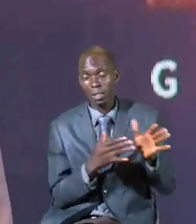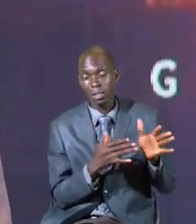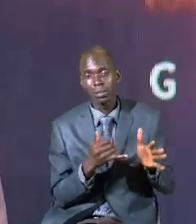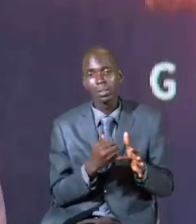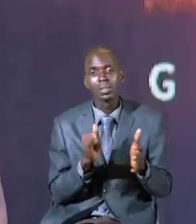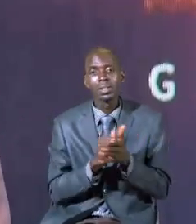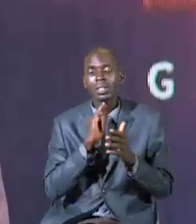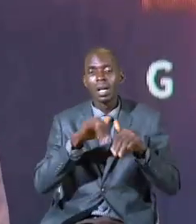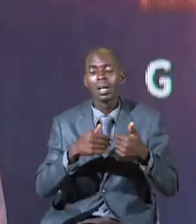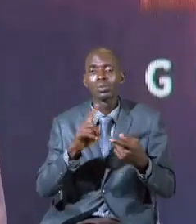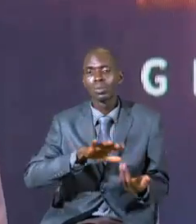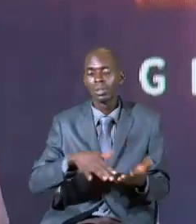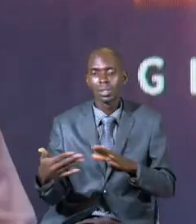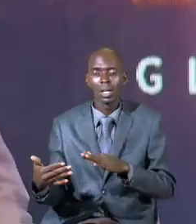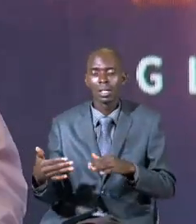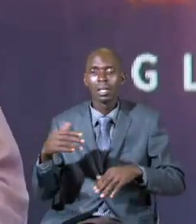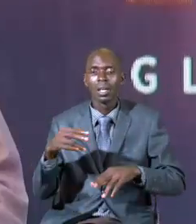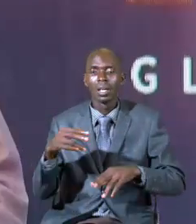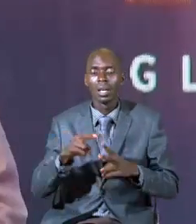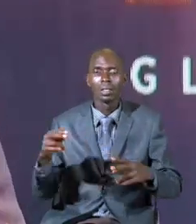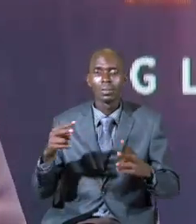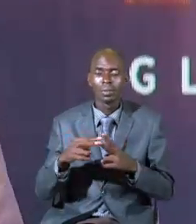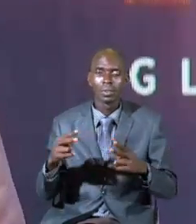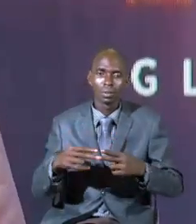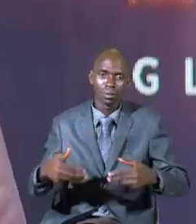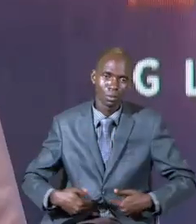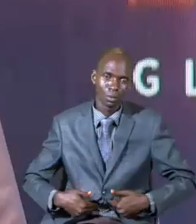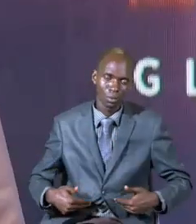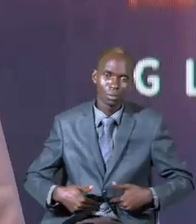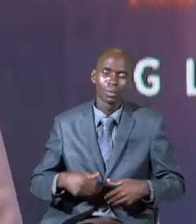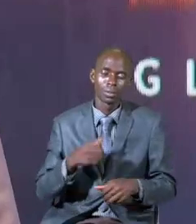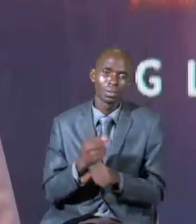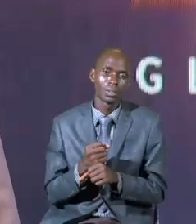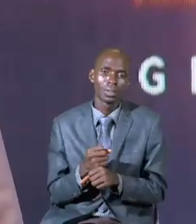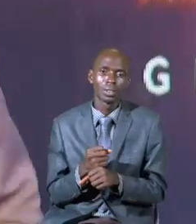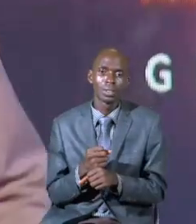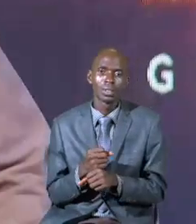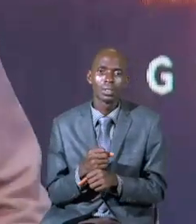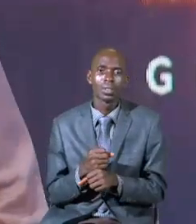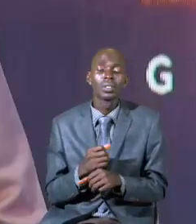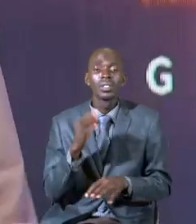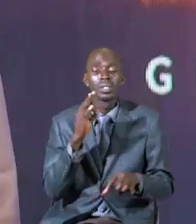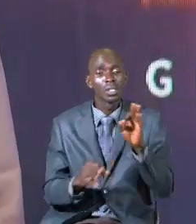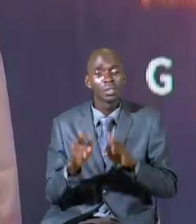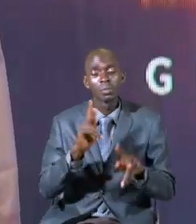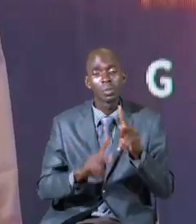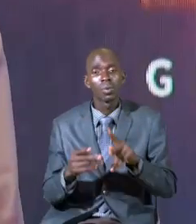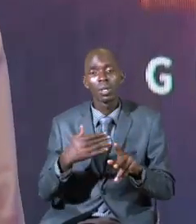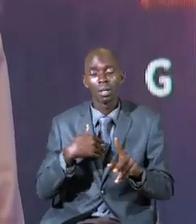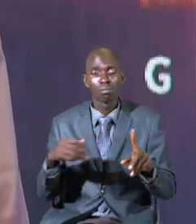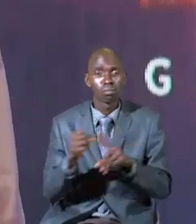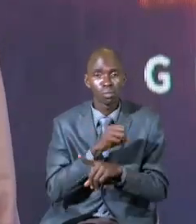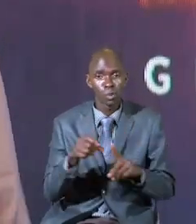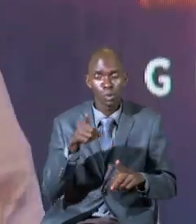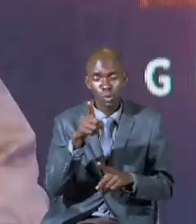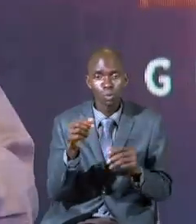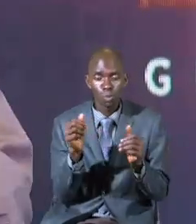with a sting or poison, leave them alone. Leave them in the hands of God. Deal with